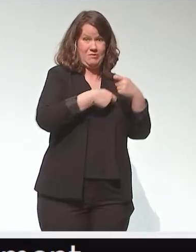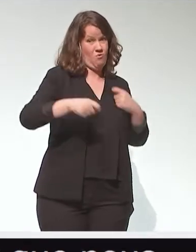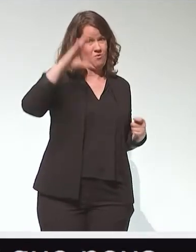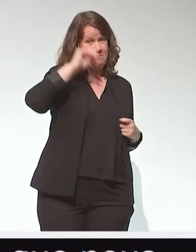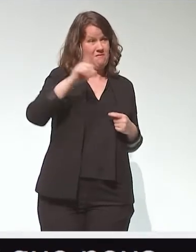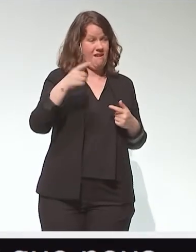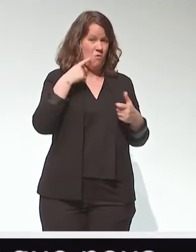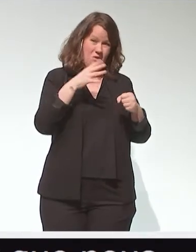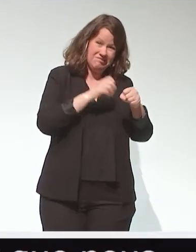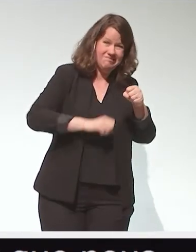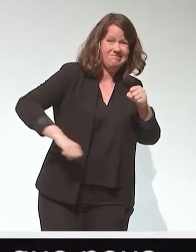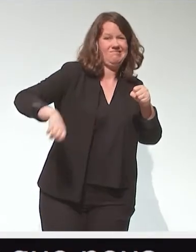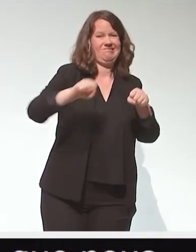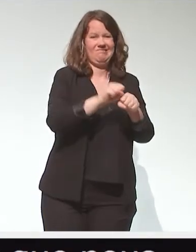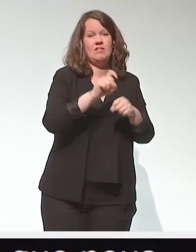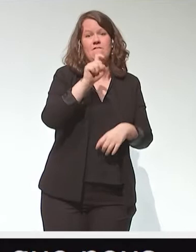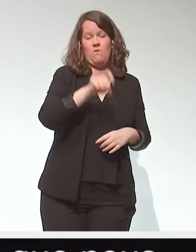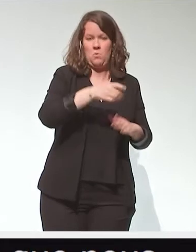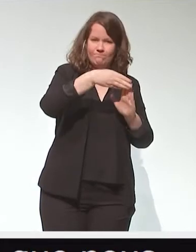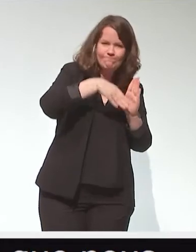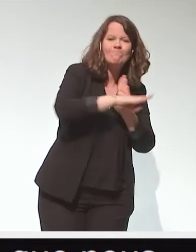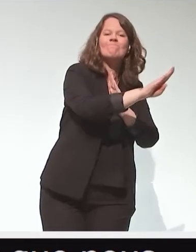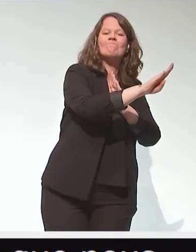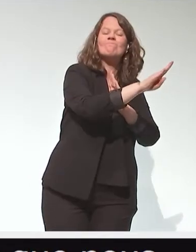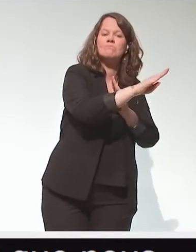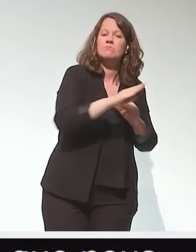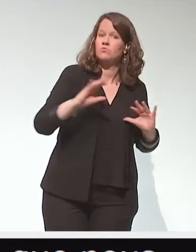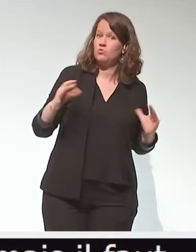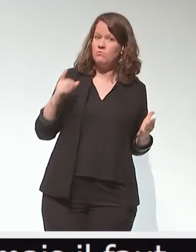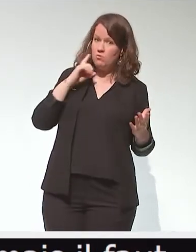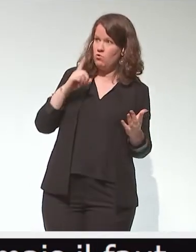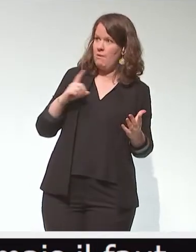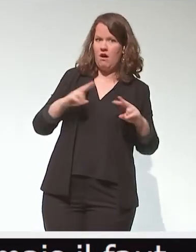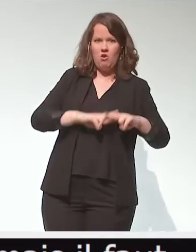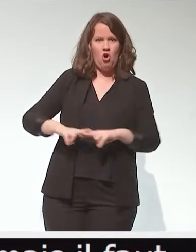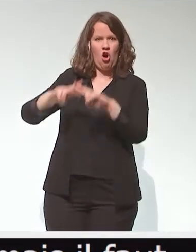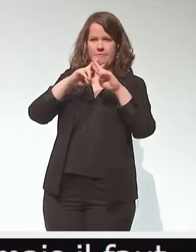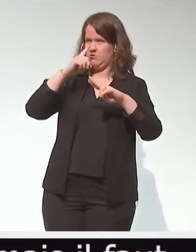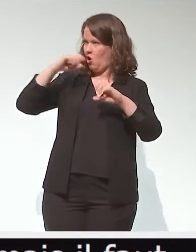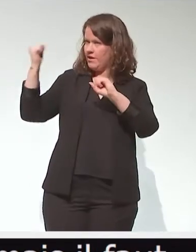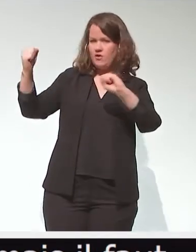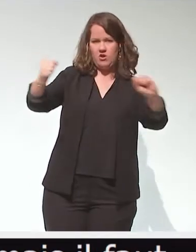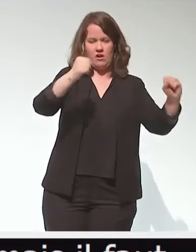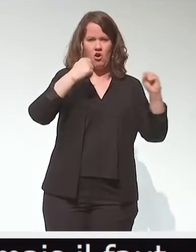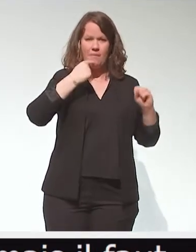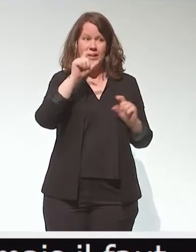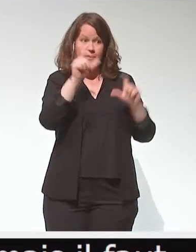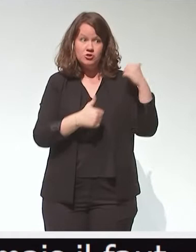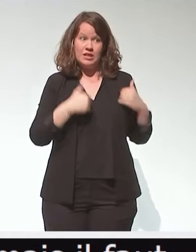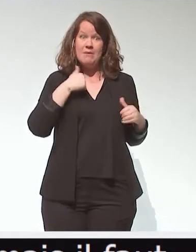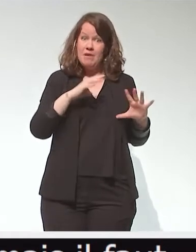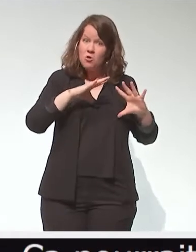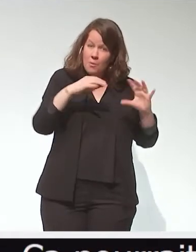yes, but the recovery is something that could bring everybody together, every EU national. We can all speak with the